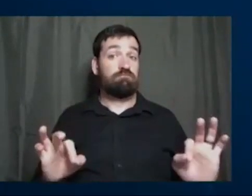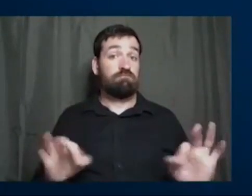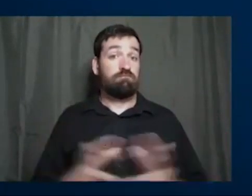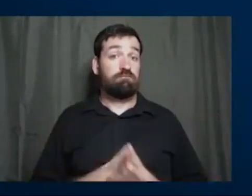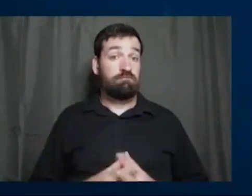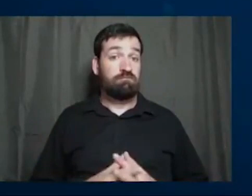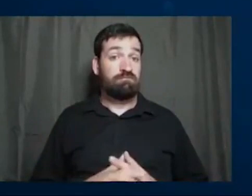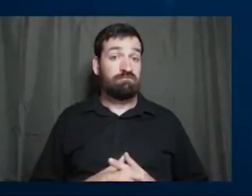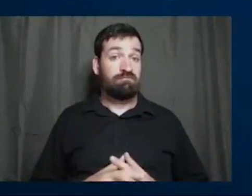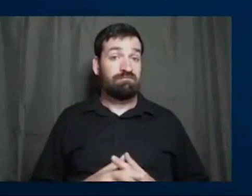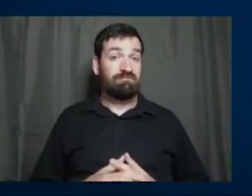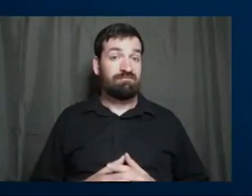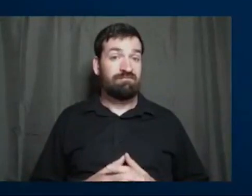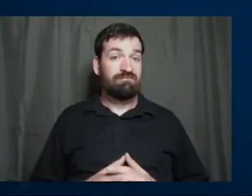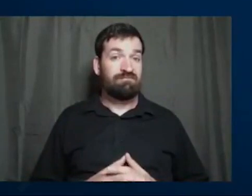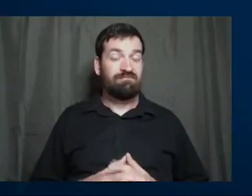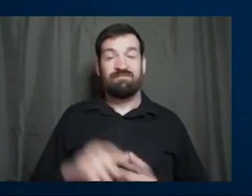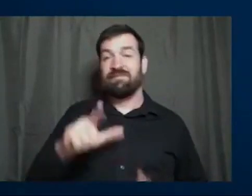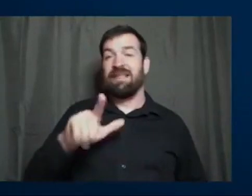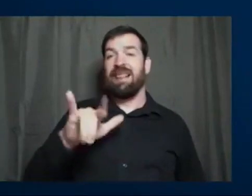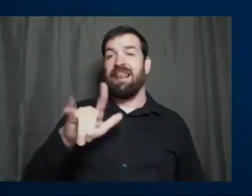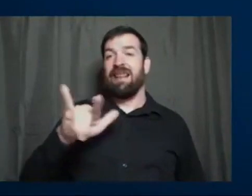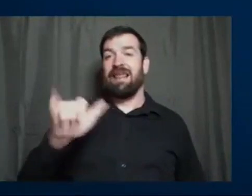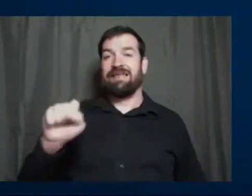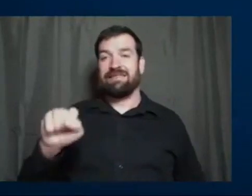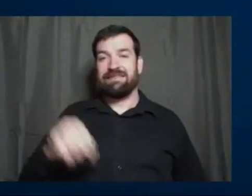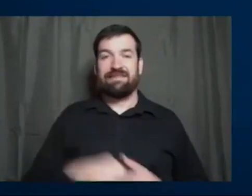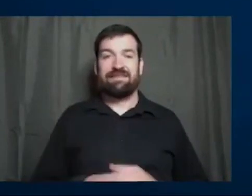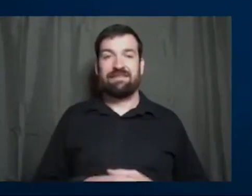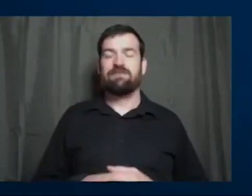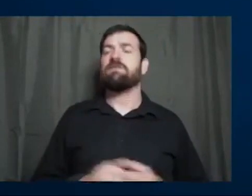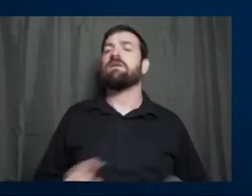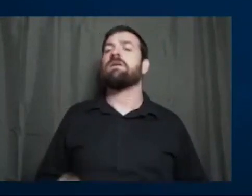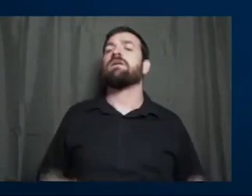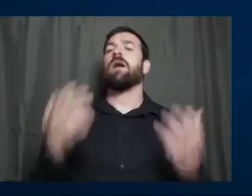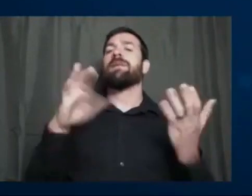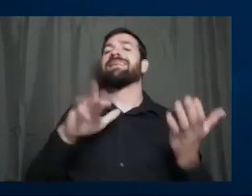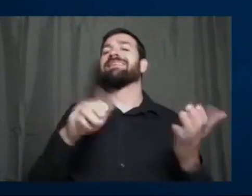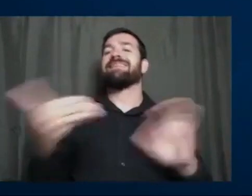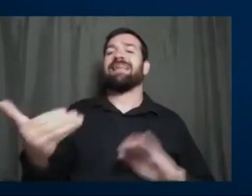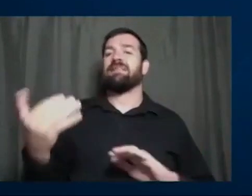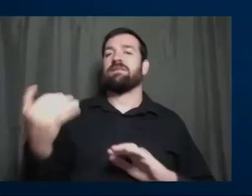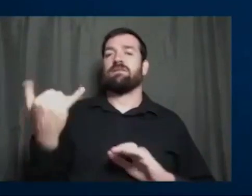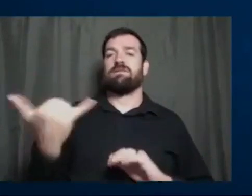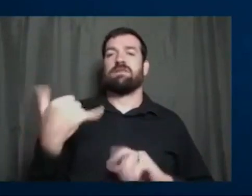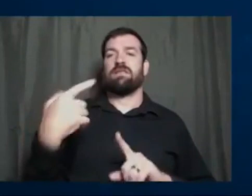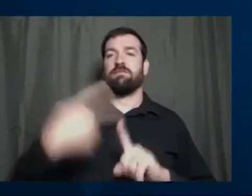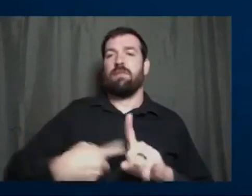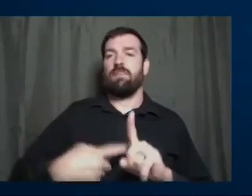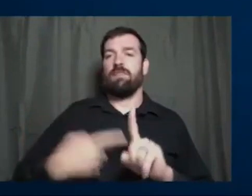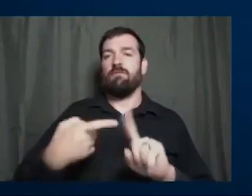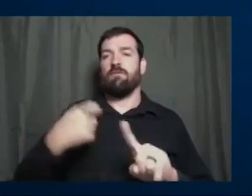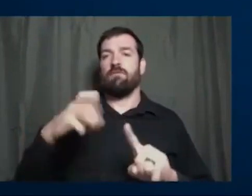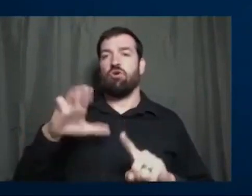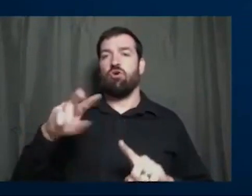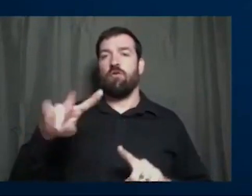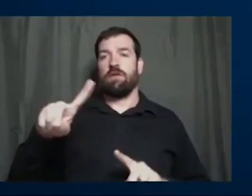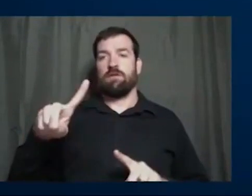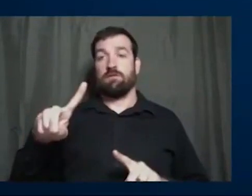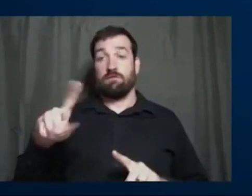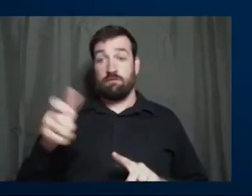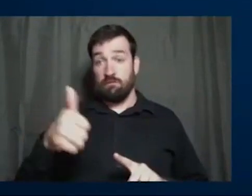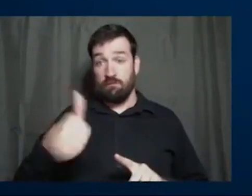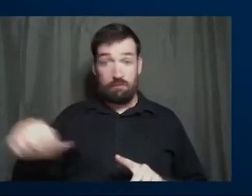Lilith, my favorite name. How many deaths have you had this month due to COVID? She wants to know. And have you had any